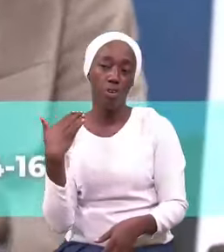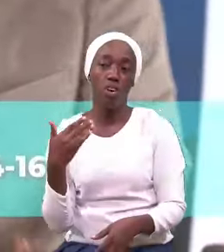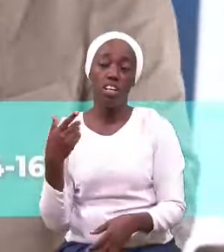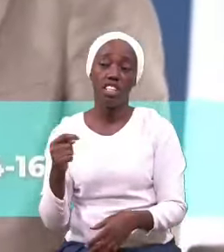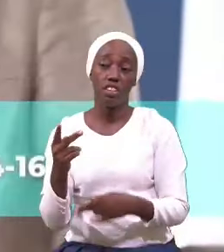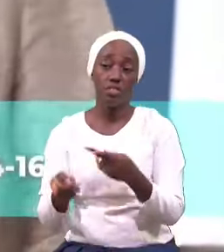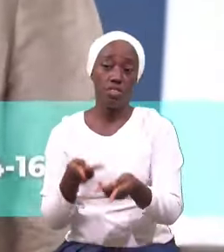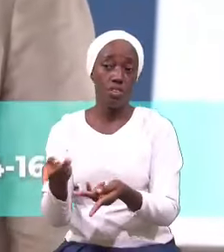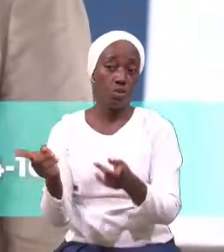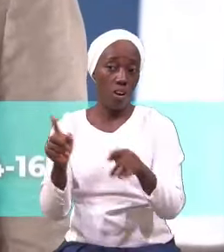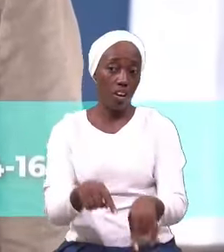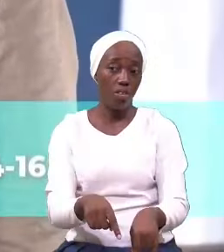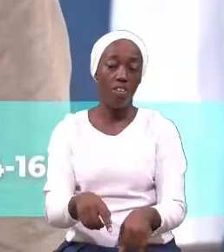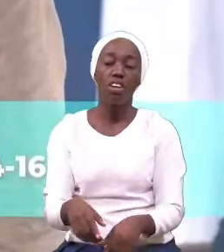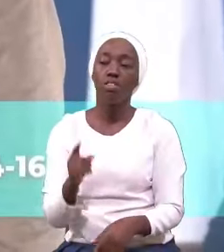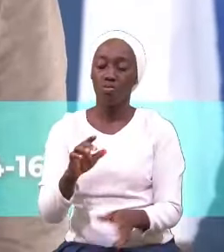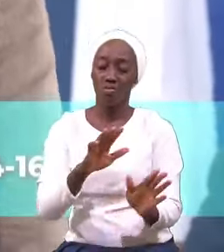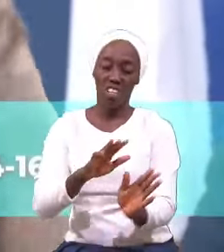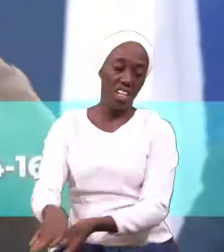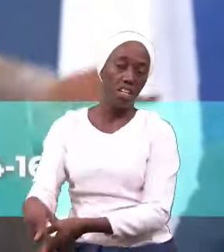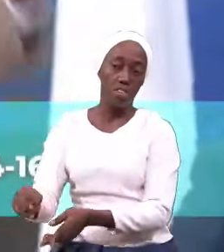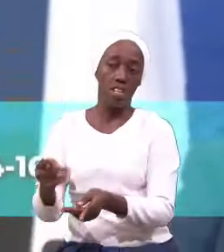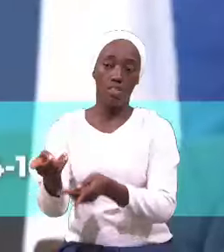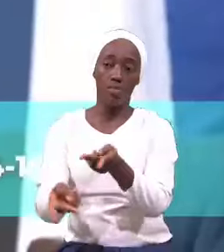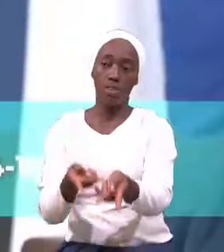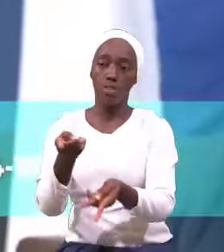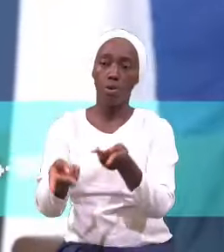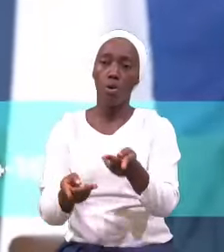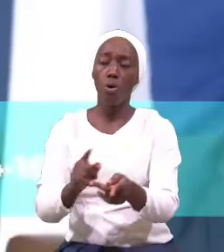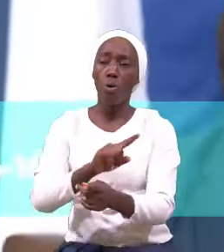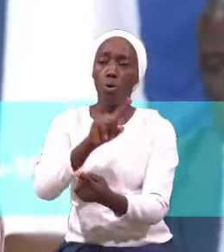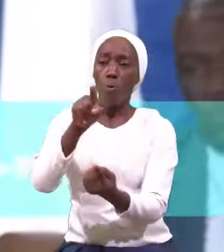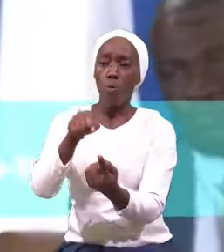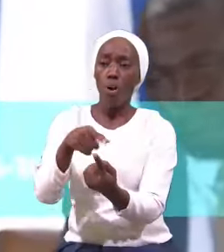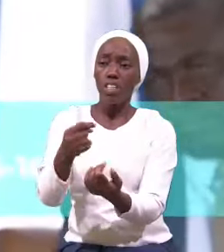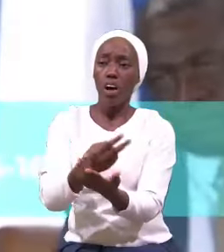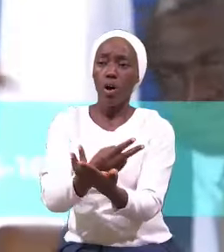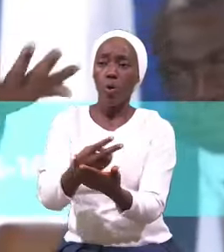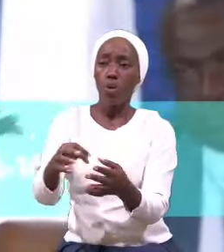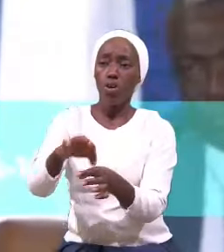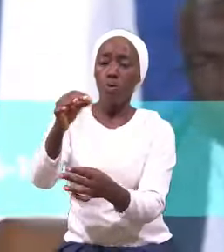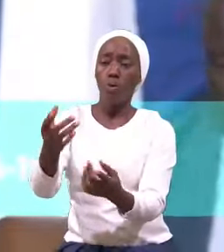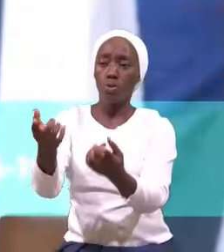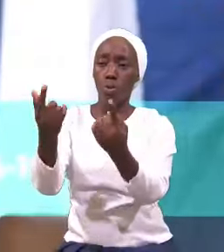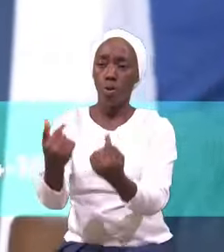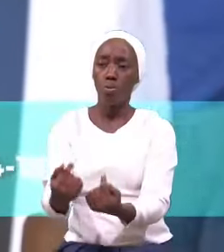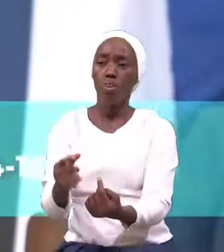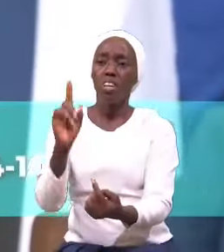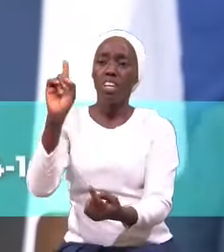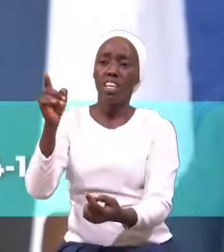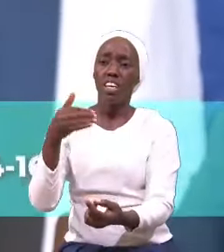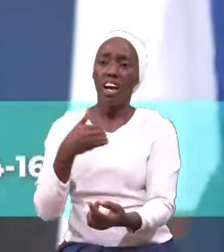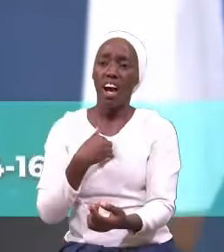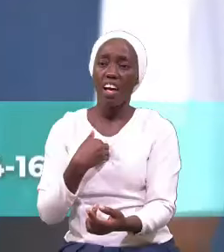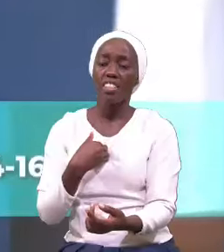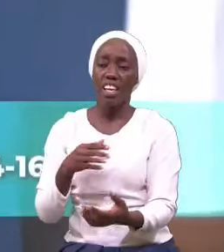You abandon the guest. When the Holy Ghost comes, he has entered. He